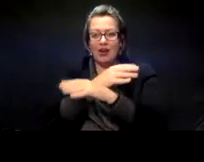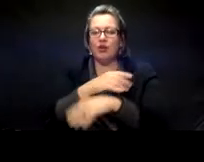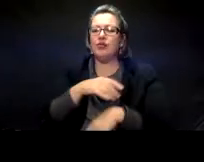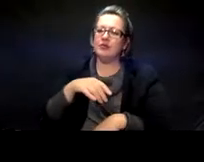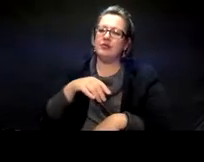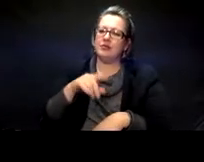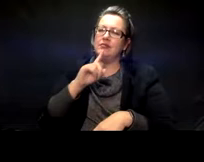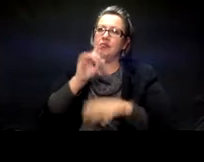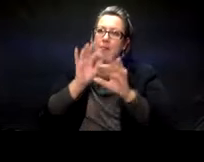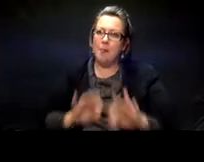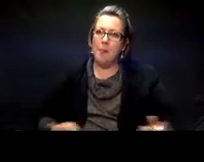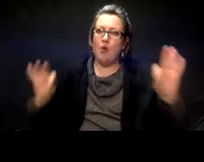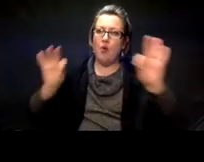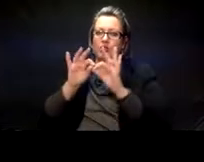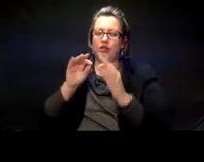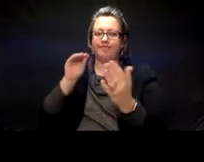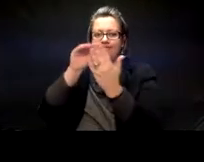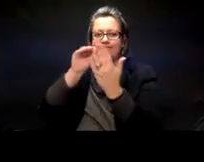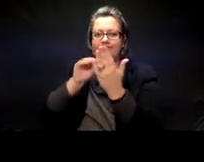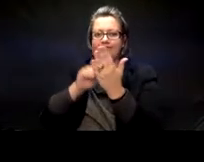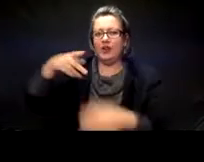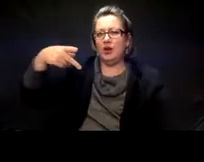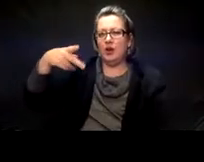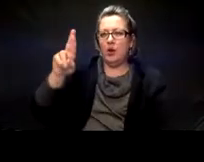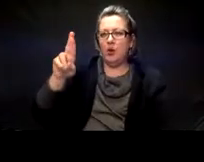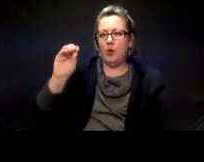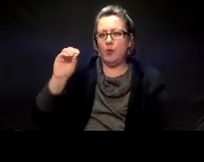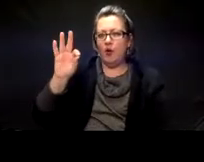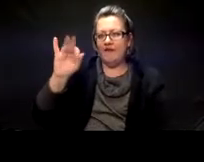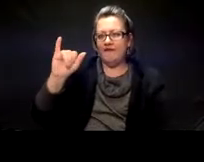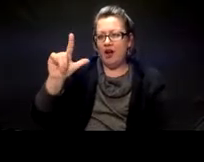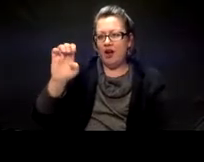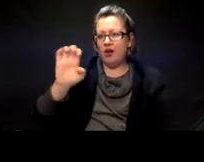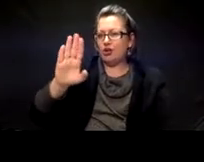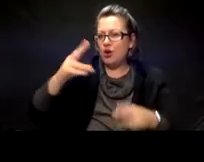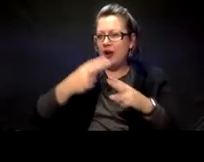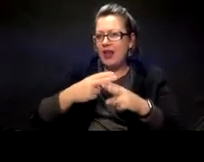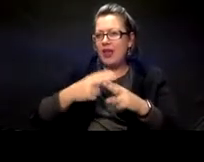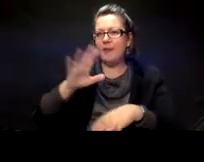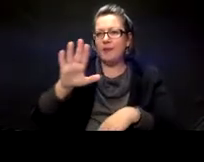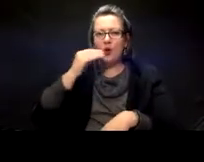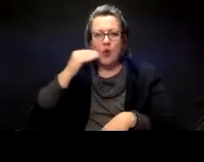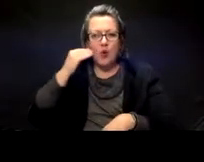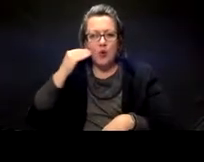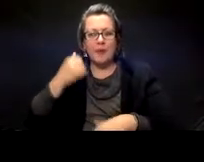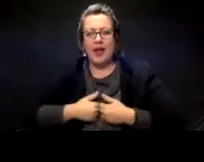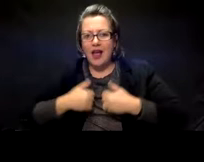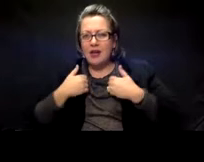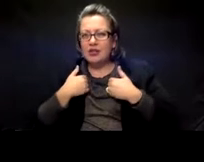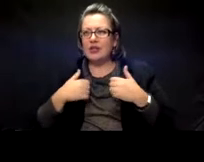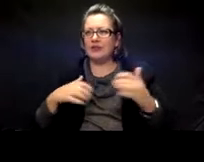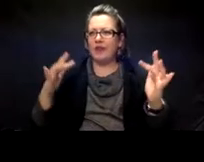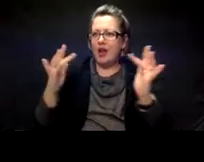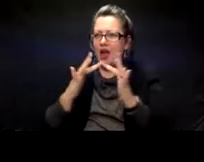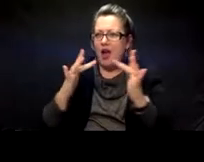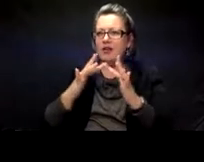When a video phone is installed in your home, It's very important to have a profile